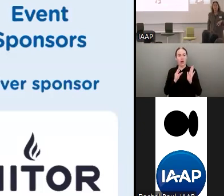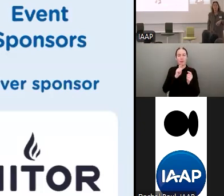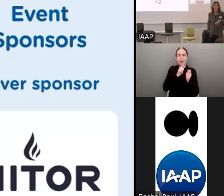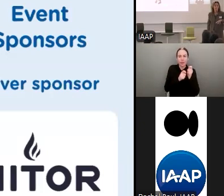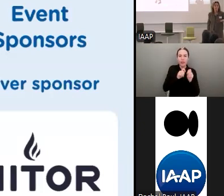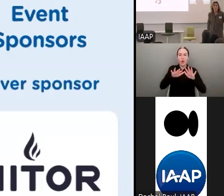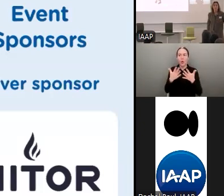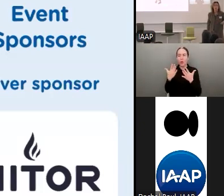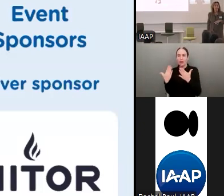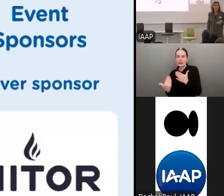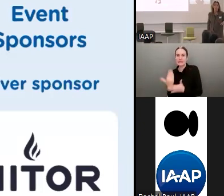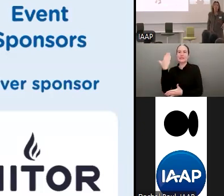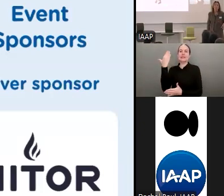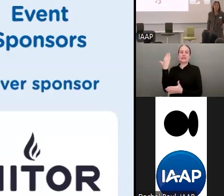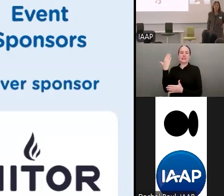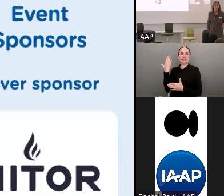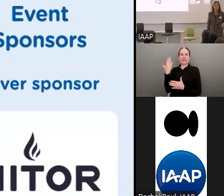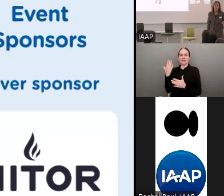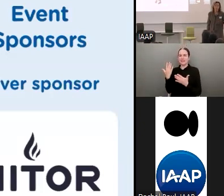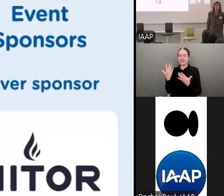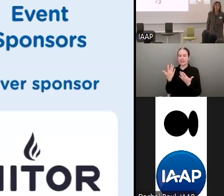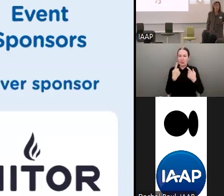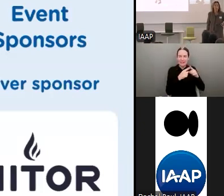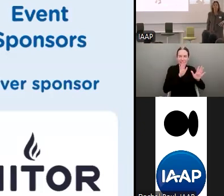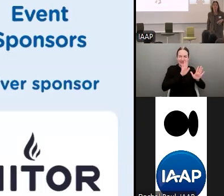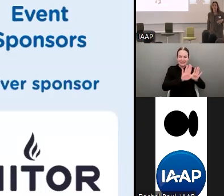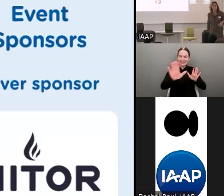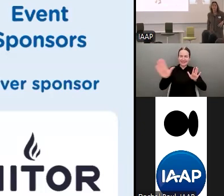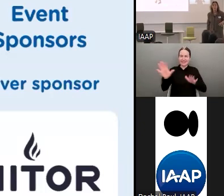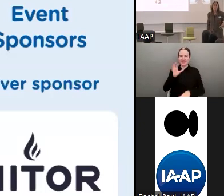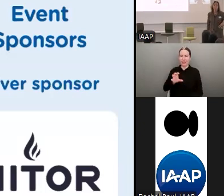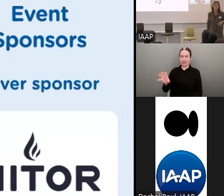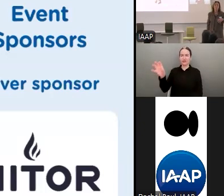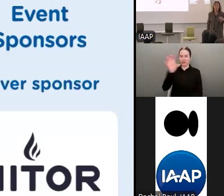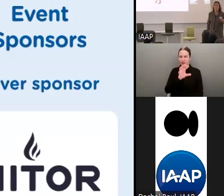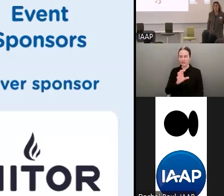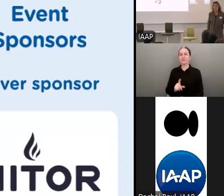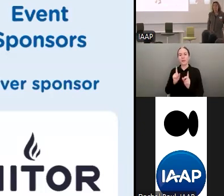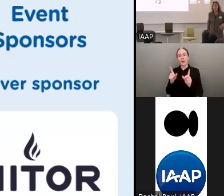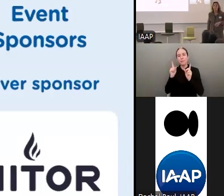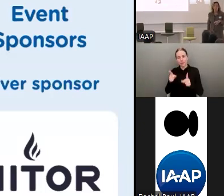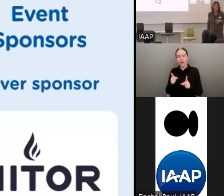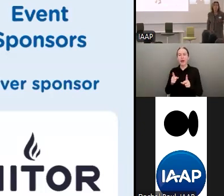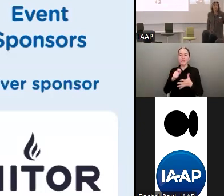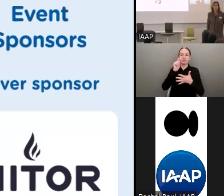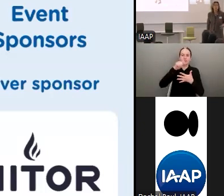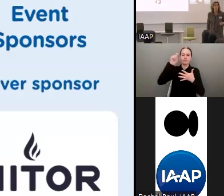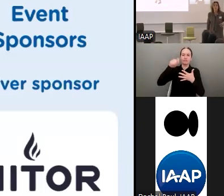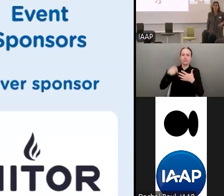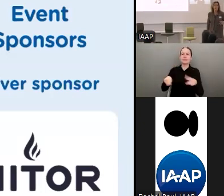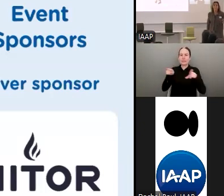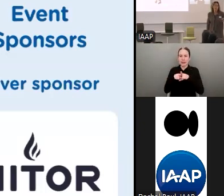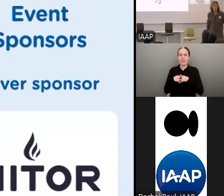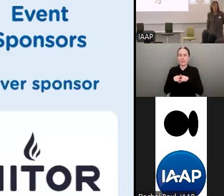the legislation looks slightly different in different member states, but we still have the same requirements and the same scope of the law. You